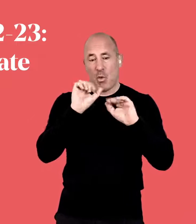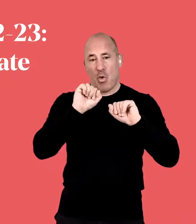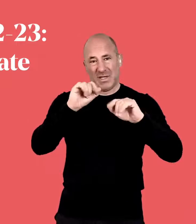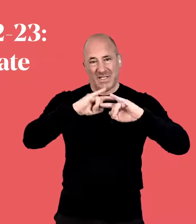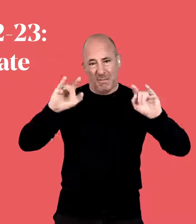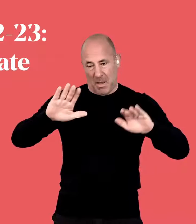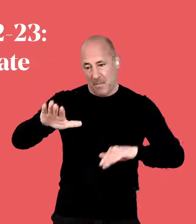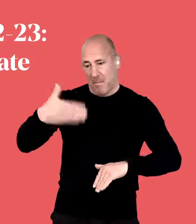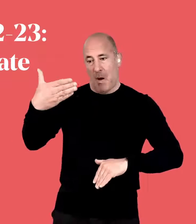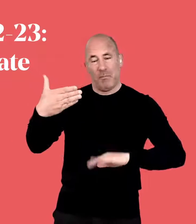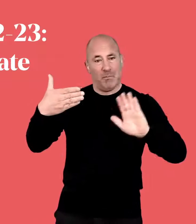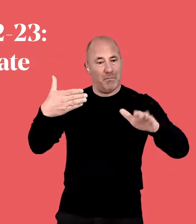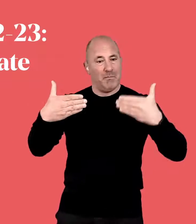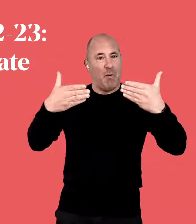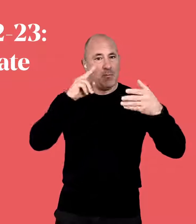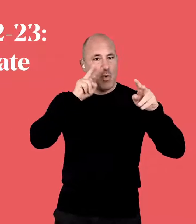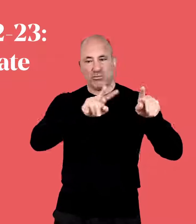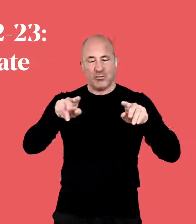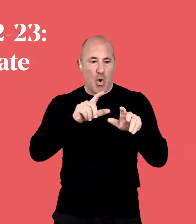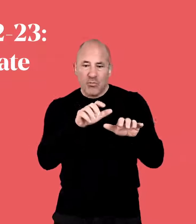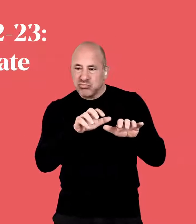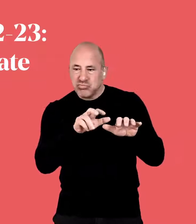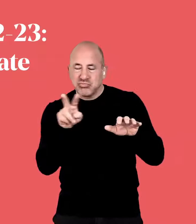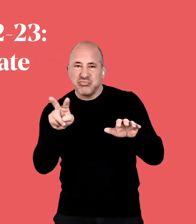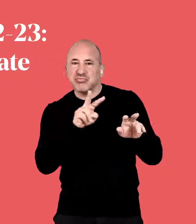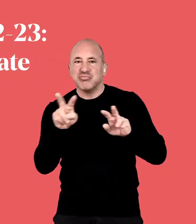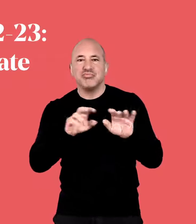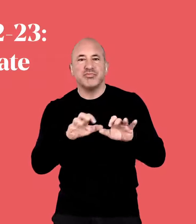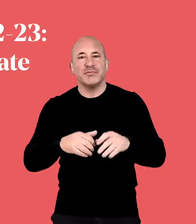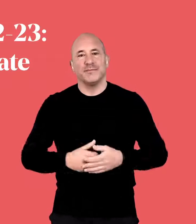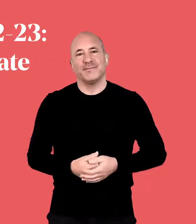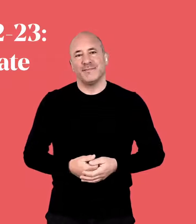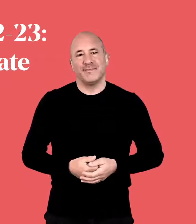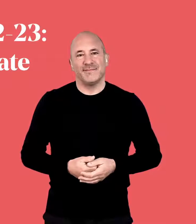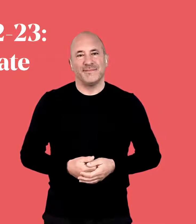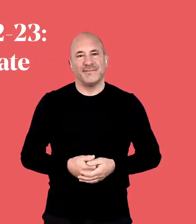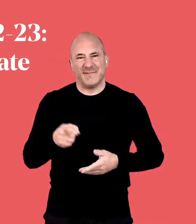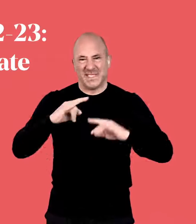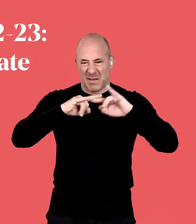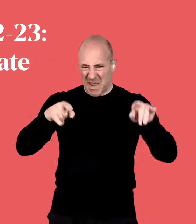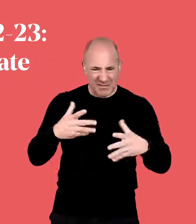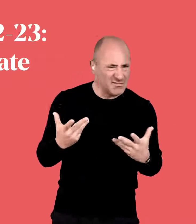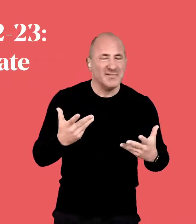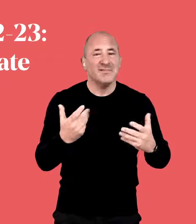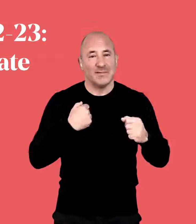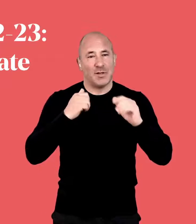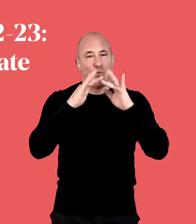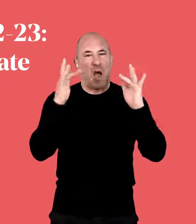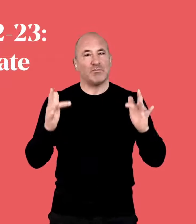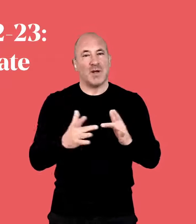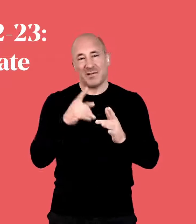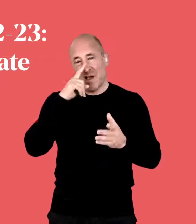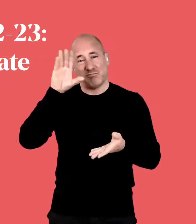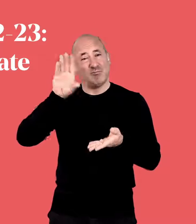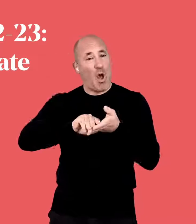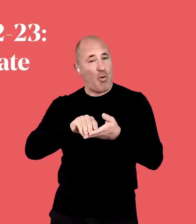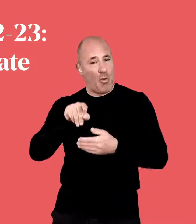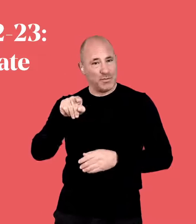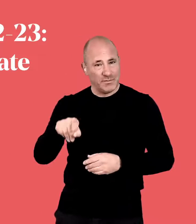own template open whilst watching this video. The template can be downloaded from our